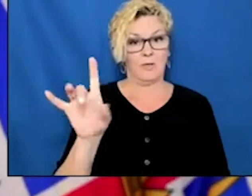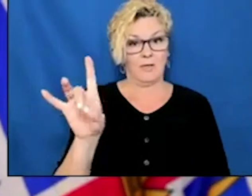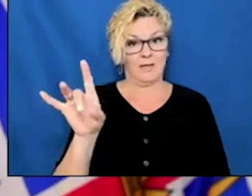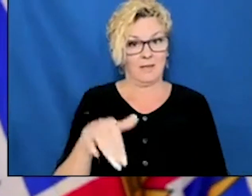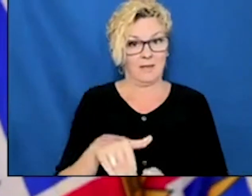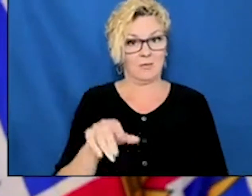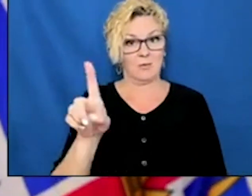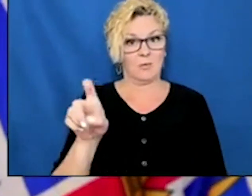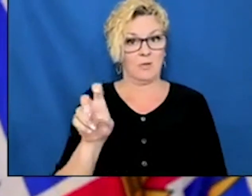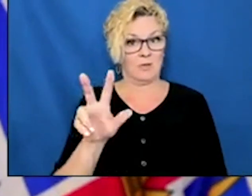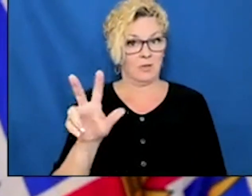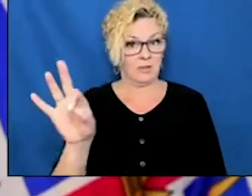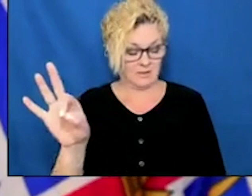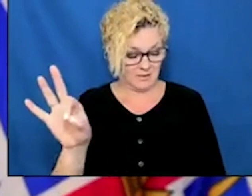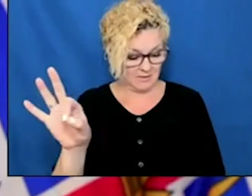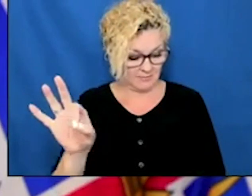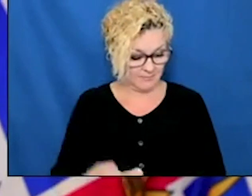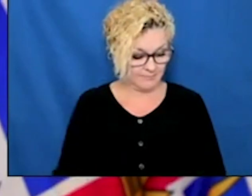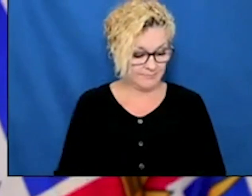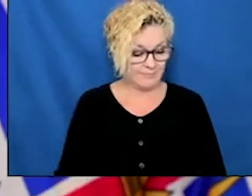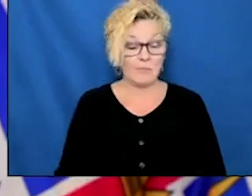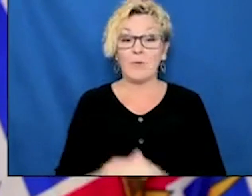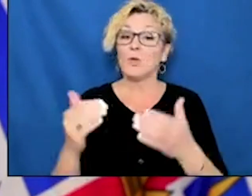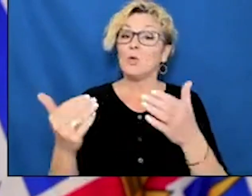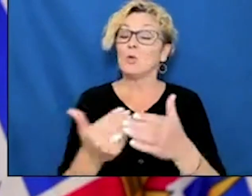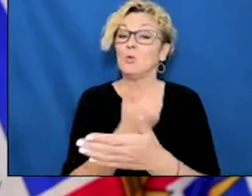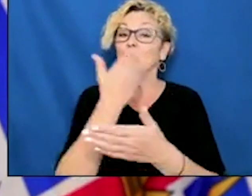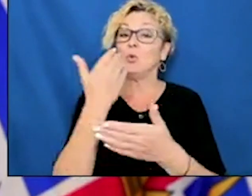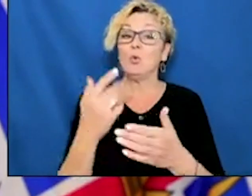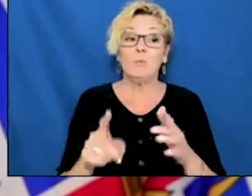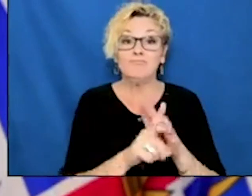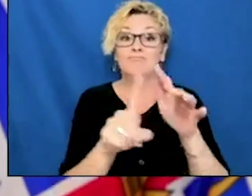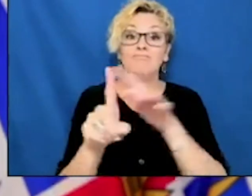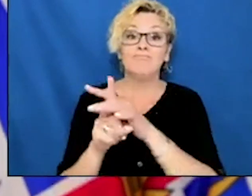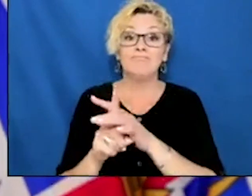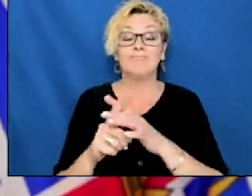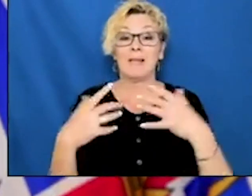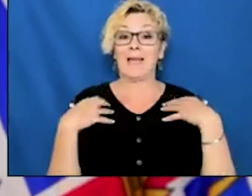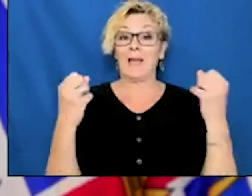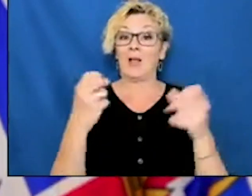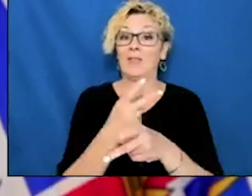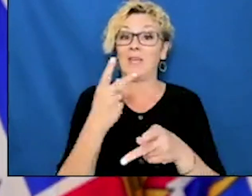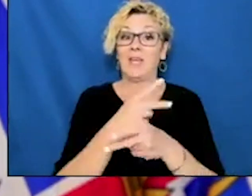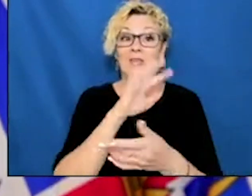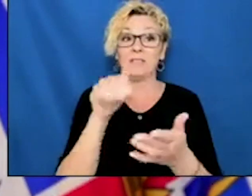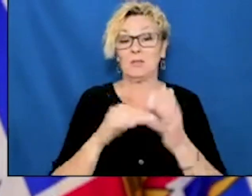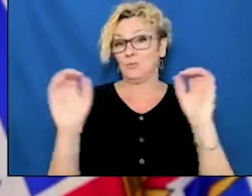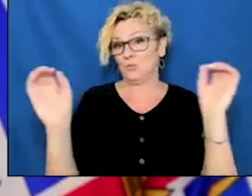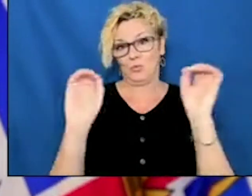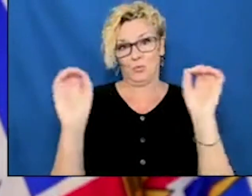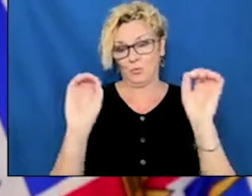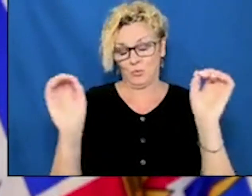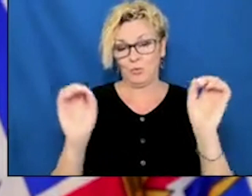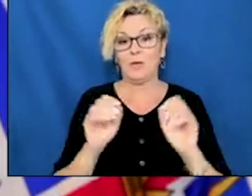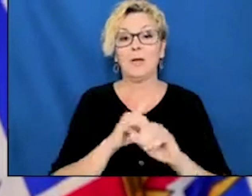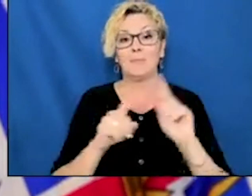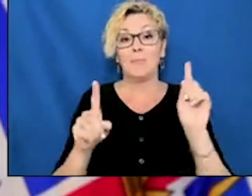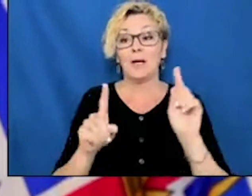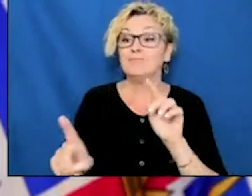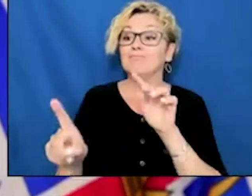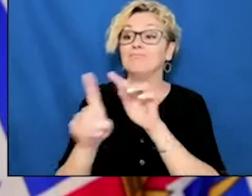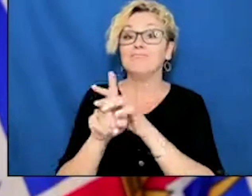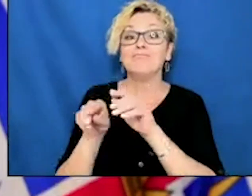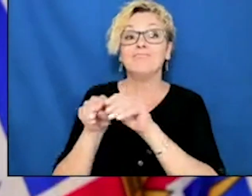to report today. We do have one outbreak declared at the Sunrise Poultry plant in Fraser